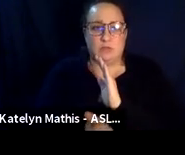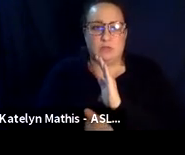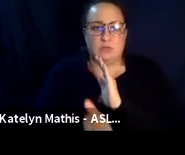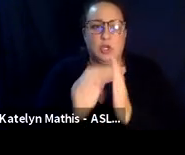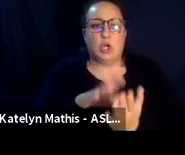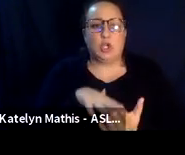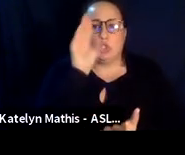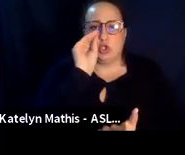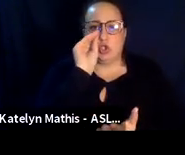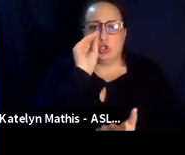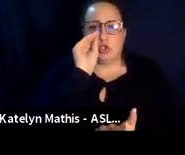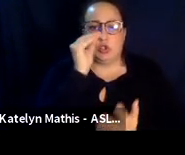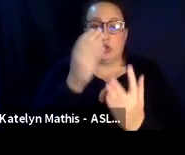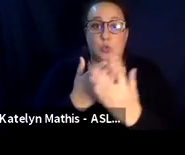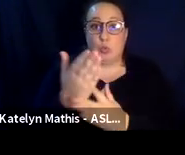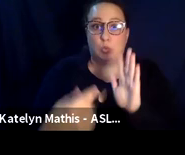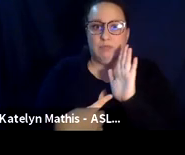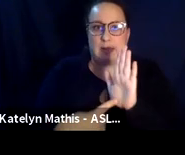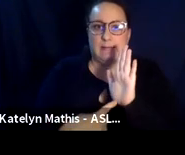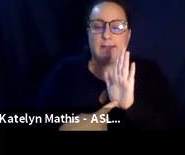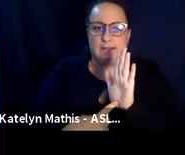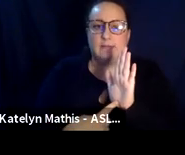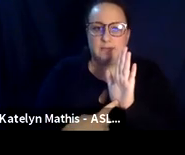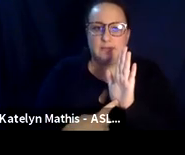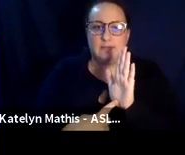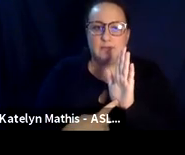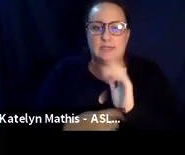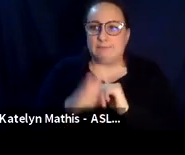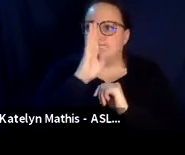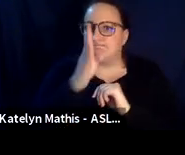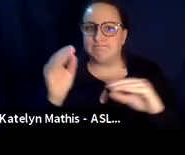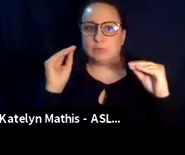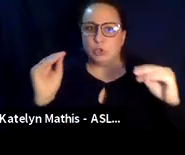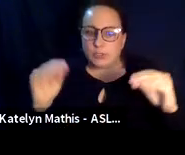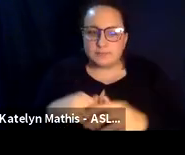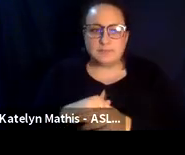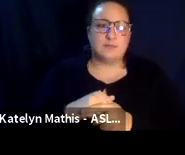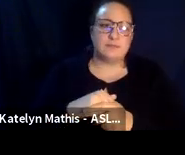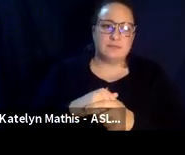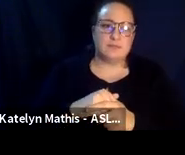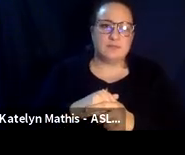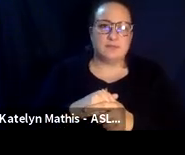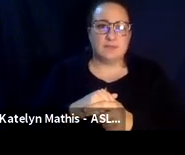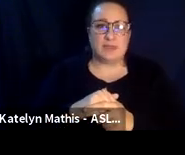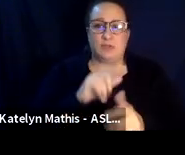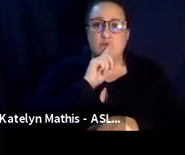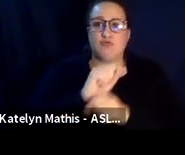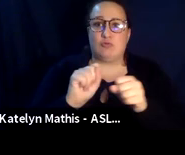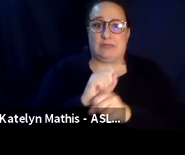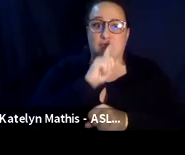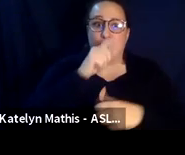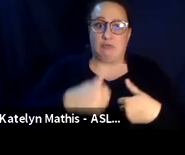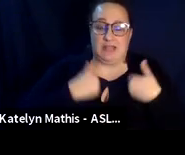learned through modeling, being explicitly taught. They're learned through real life